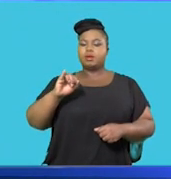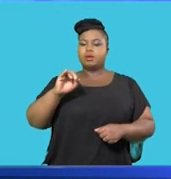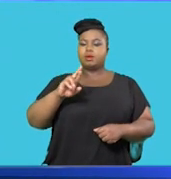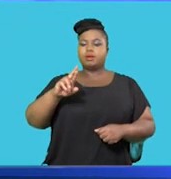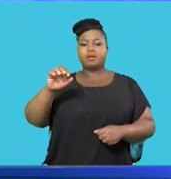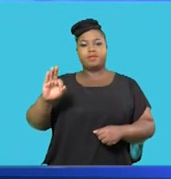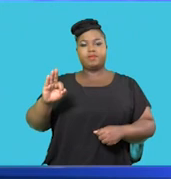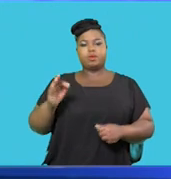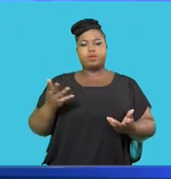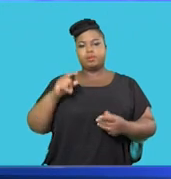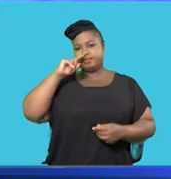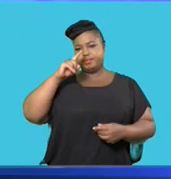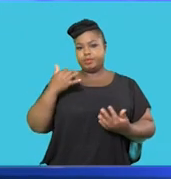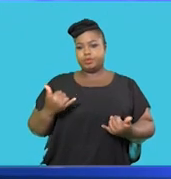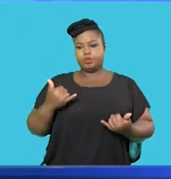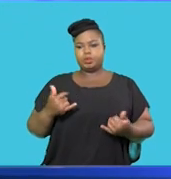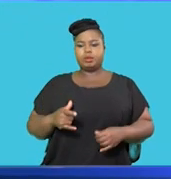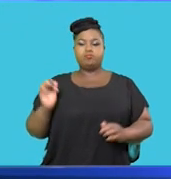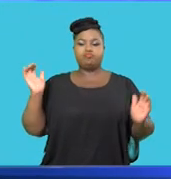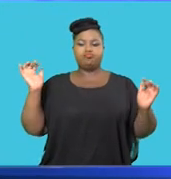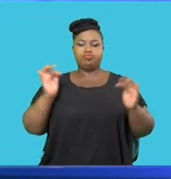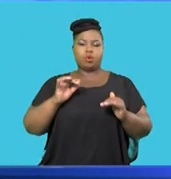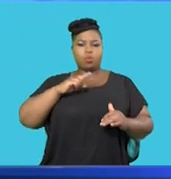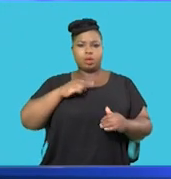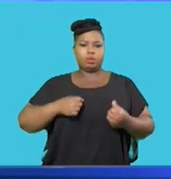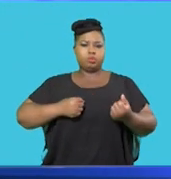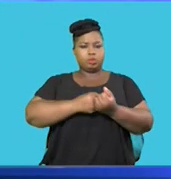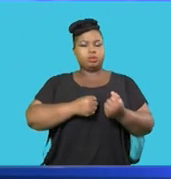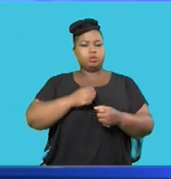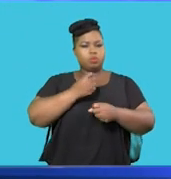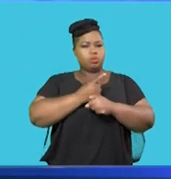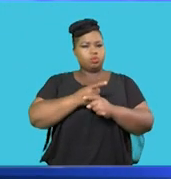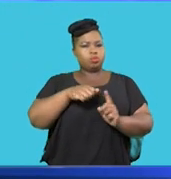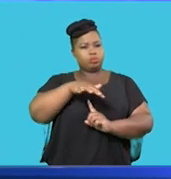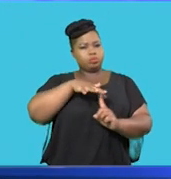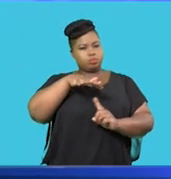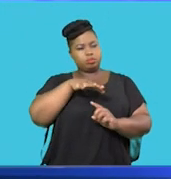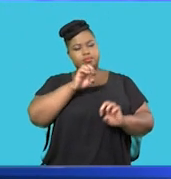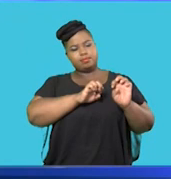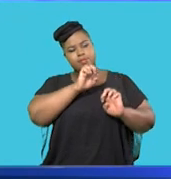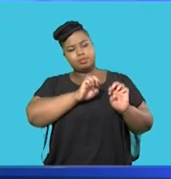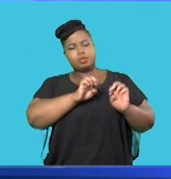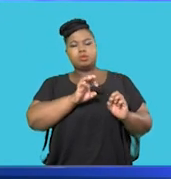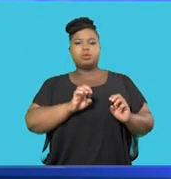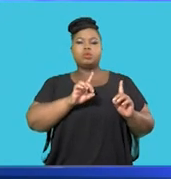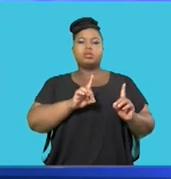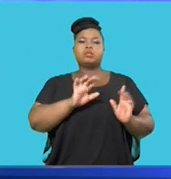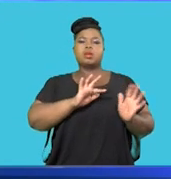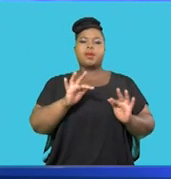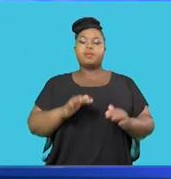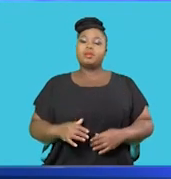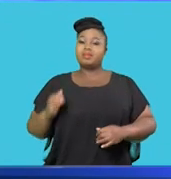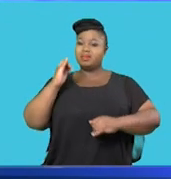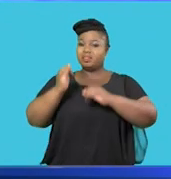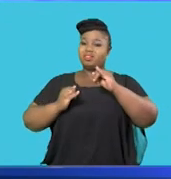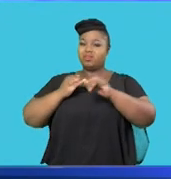pejana ka jeno. Seboka sena se teetswe ho theha tsela tsa ho hlabolla maemo a thuto ya setjhaba. Education International